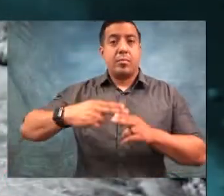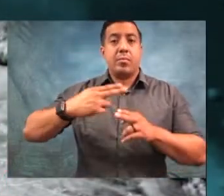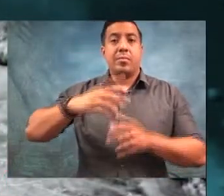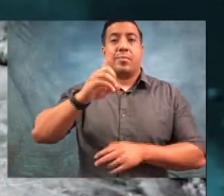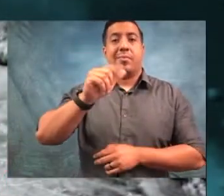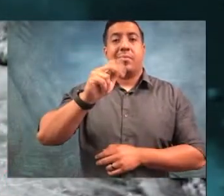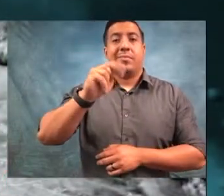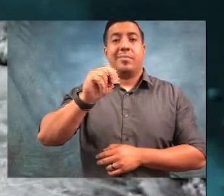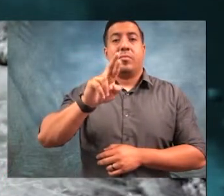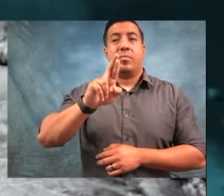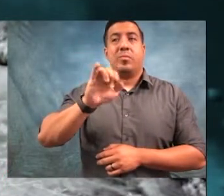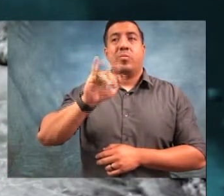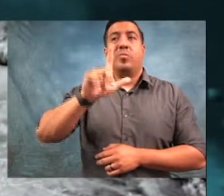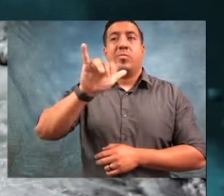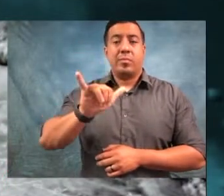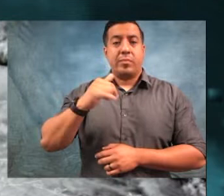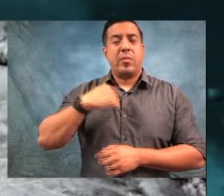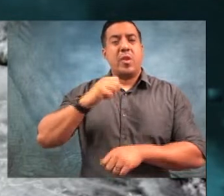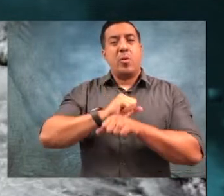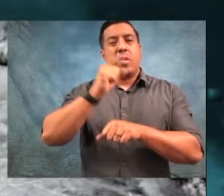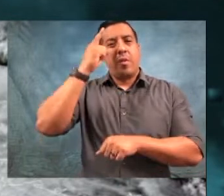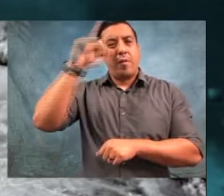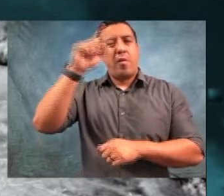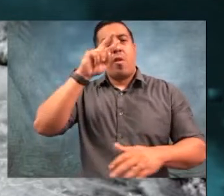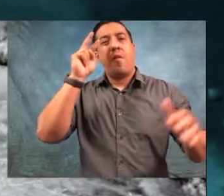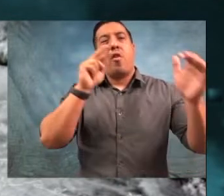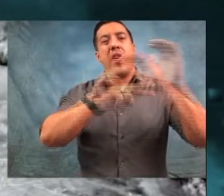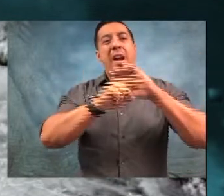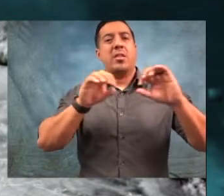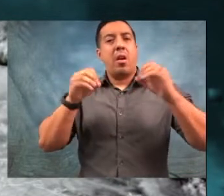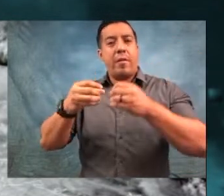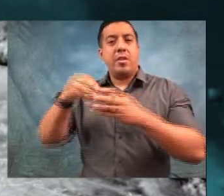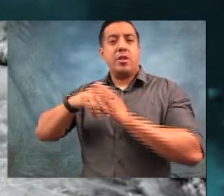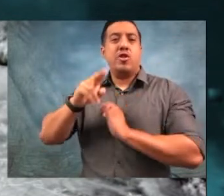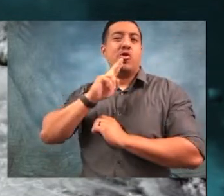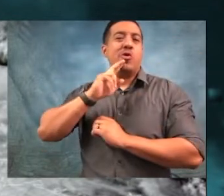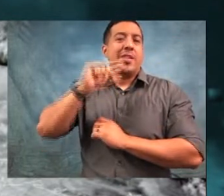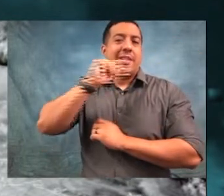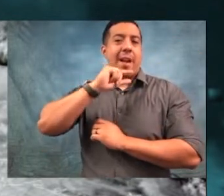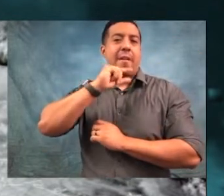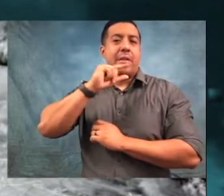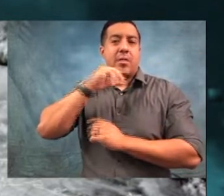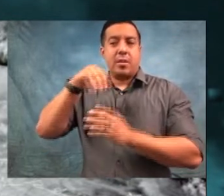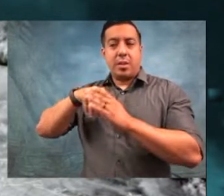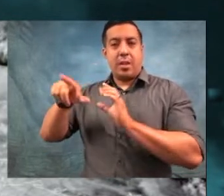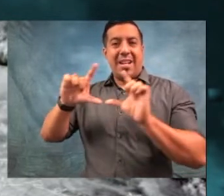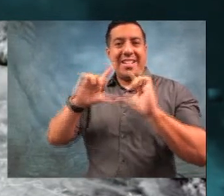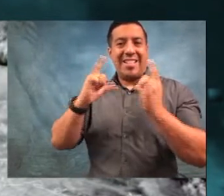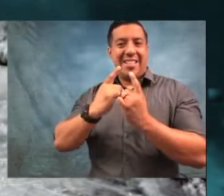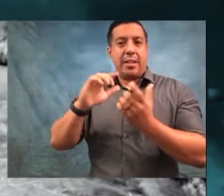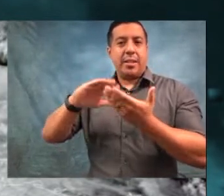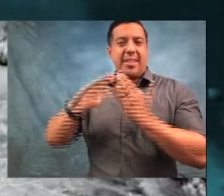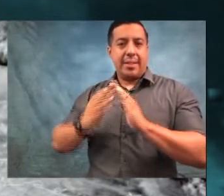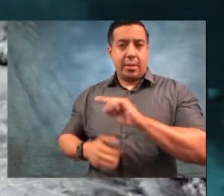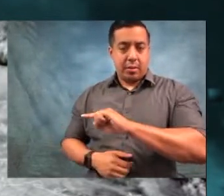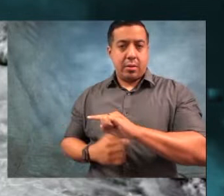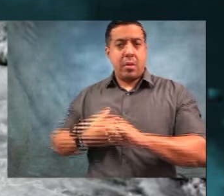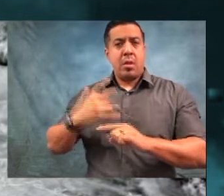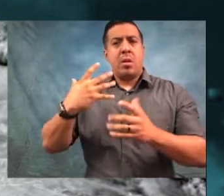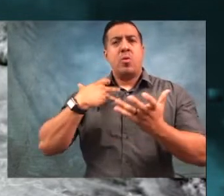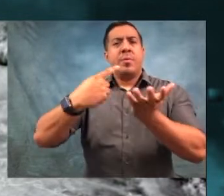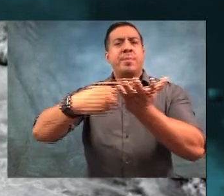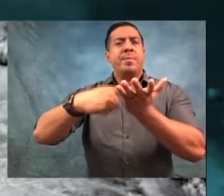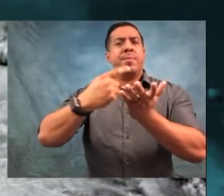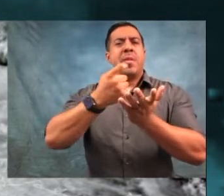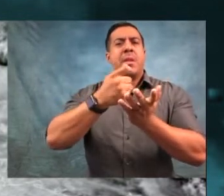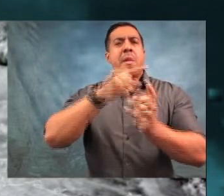Hello, my name is Dan Riley. I'm with the National Weather Service Forecast Office, the Houston-Galveston office, located in League City. I'd like to speak